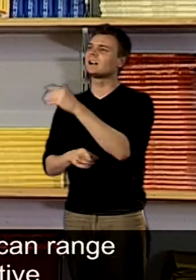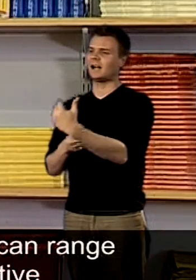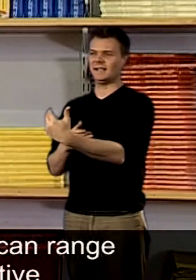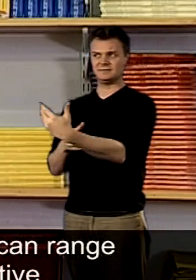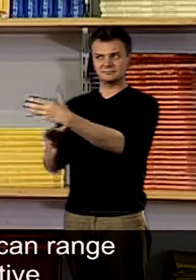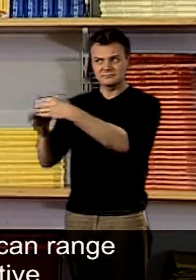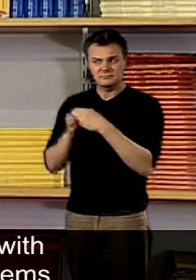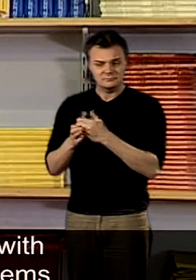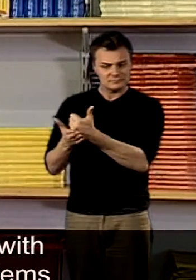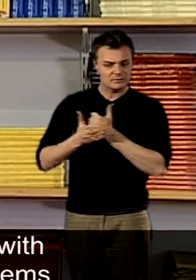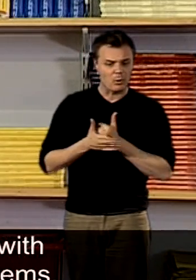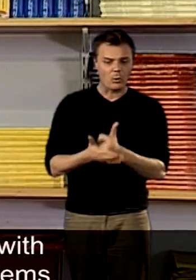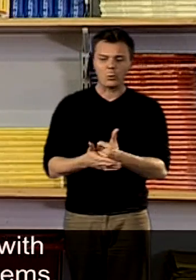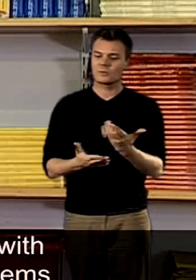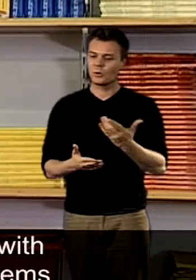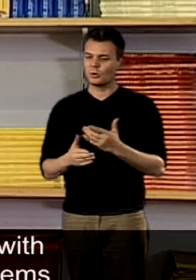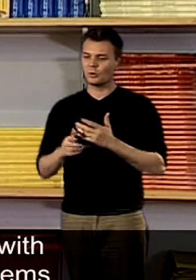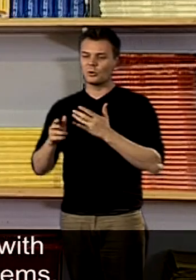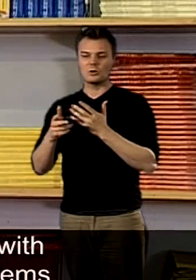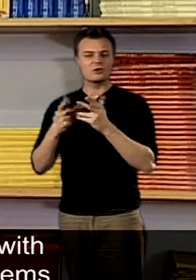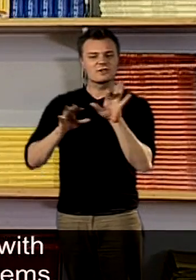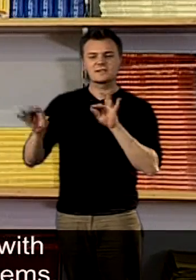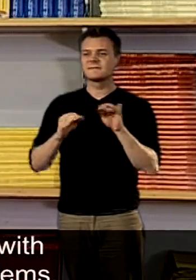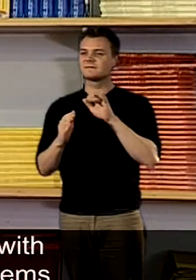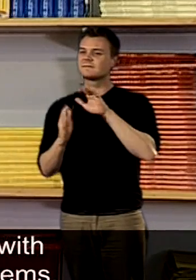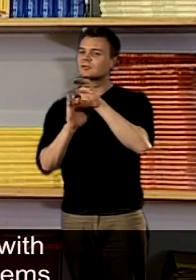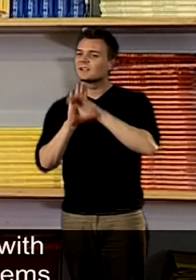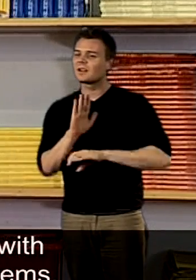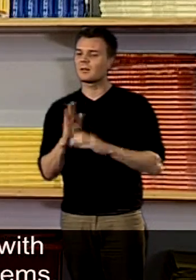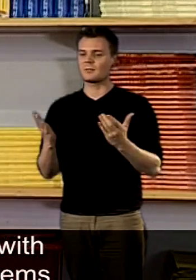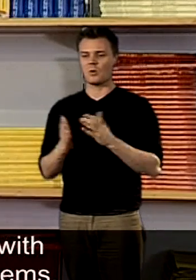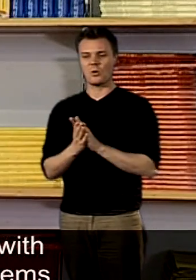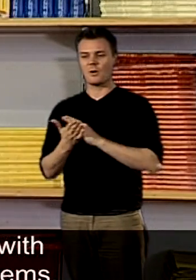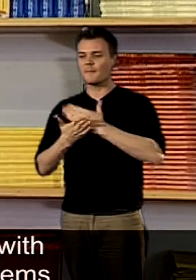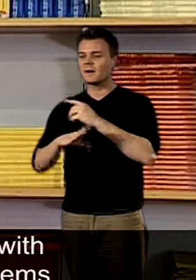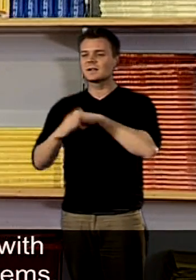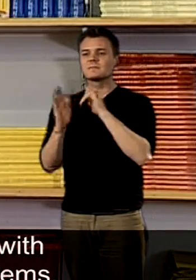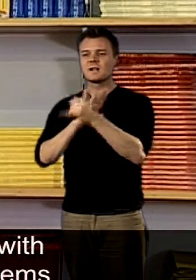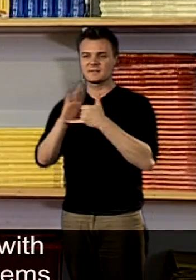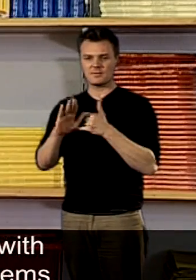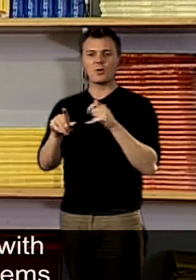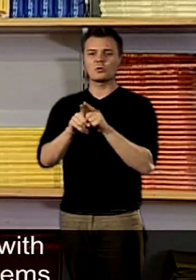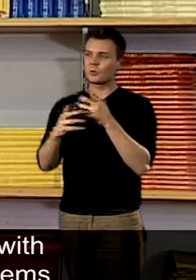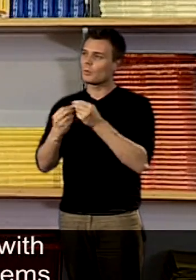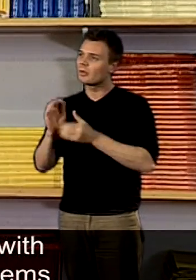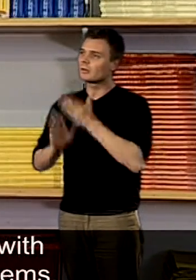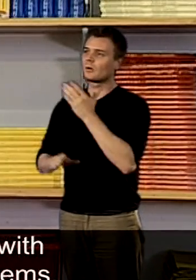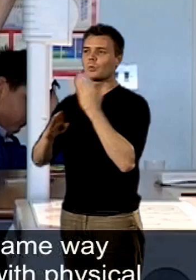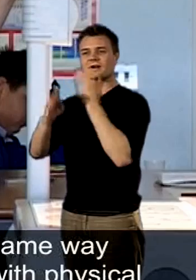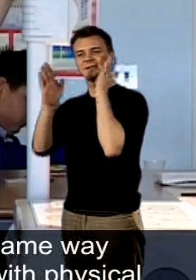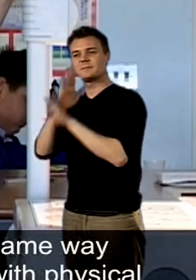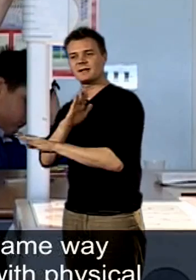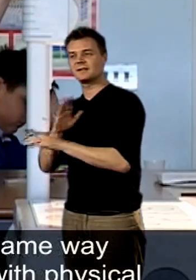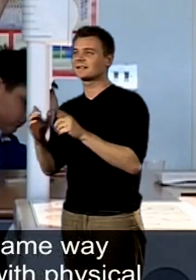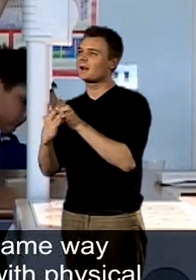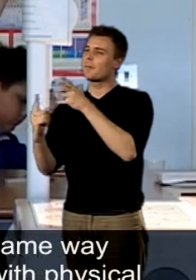to alternative curriculum, to part-time timetables with work experience, to mentoring systems. You